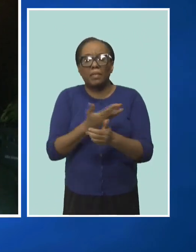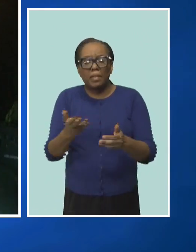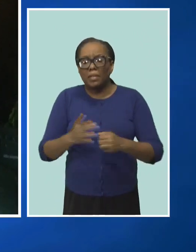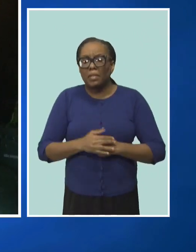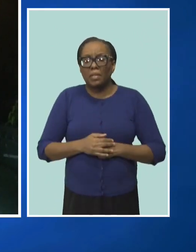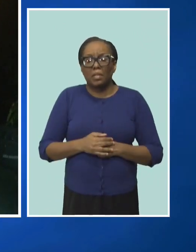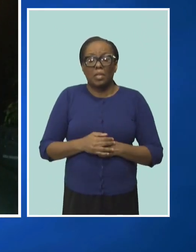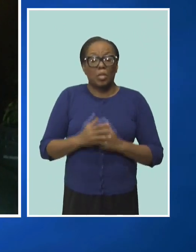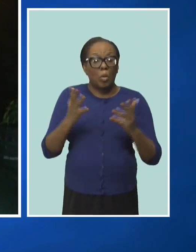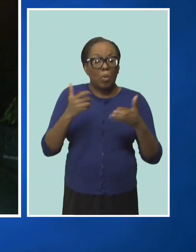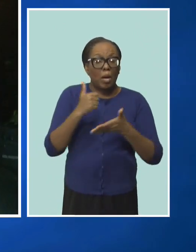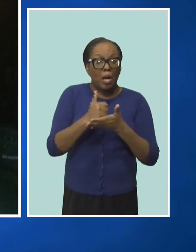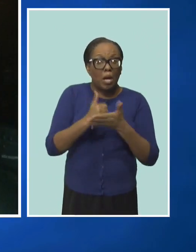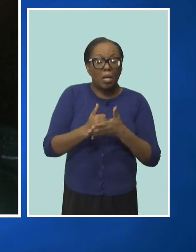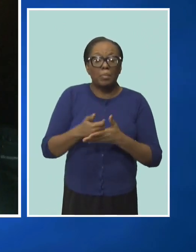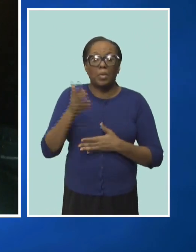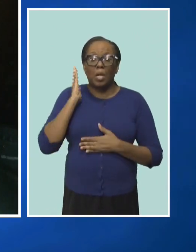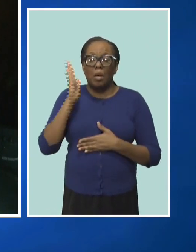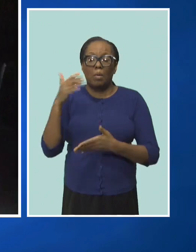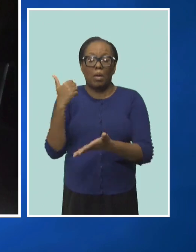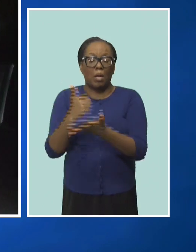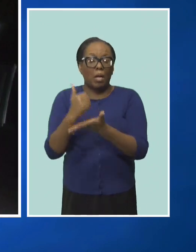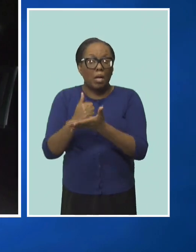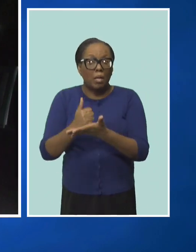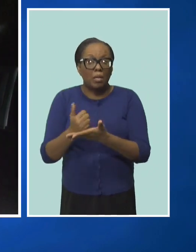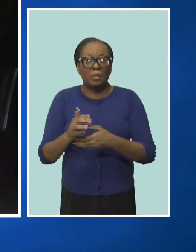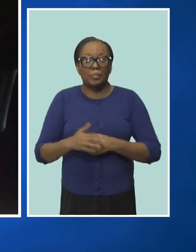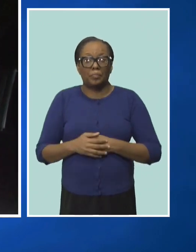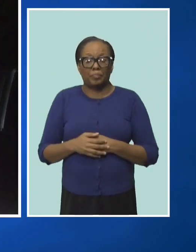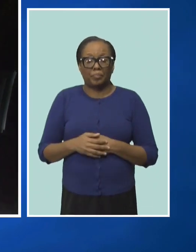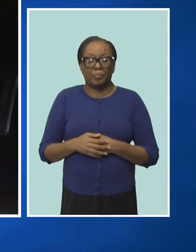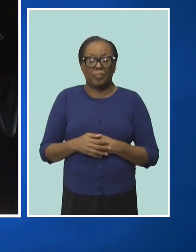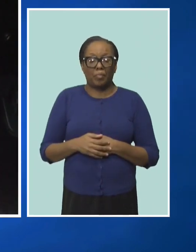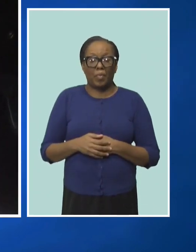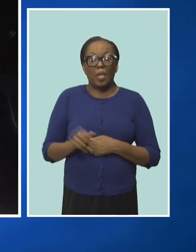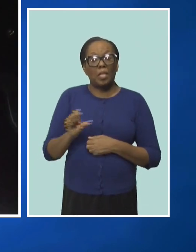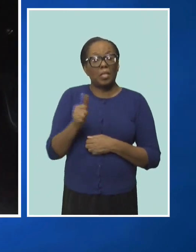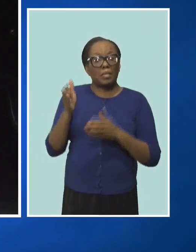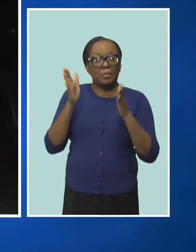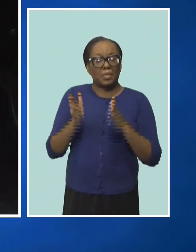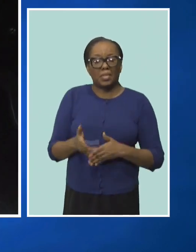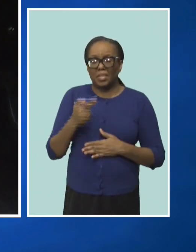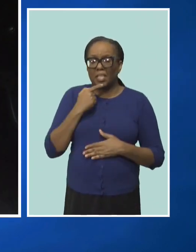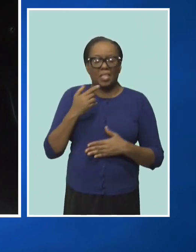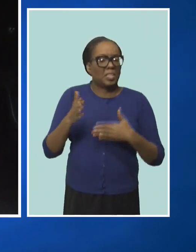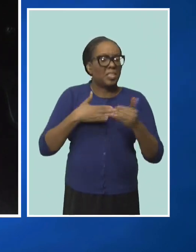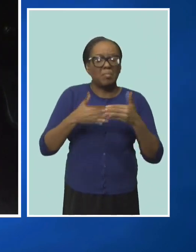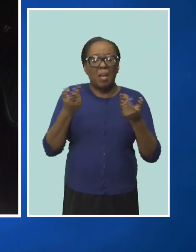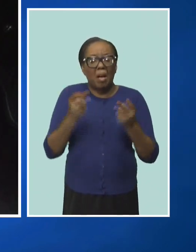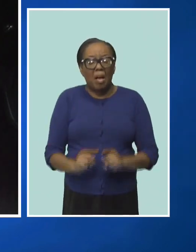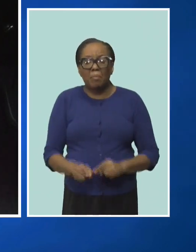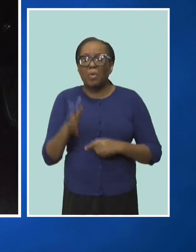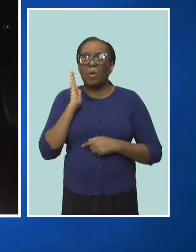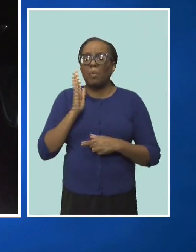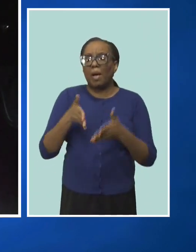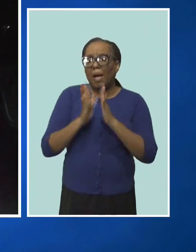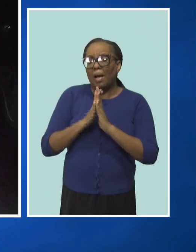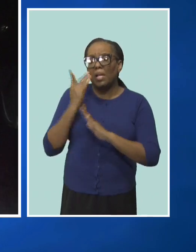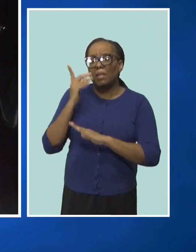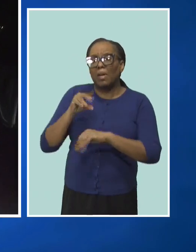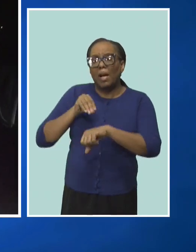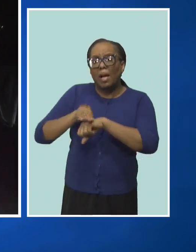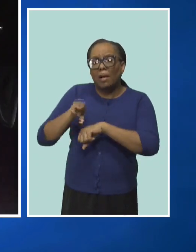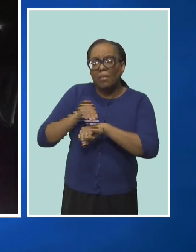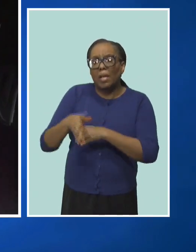he would help them. No doubt. Natisha Grissett says she could go to Inspector Innis for advice on any